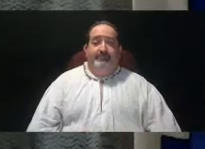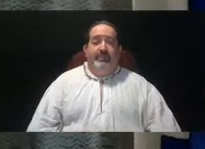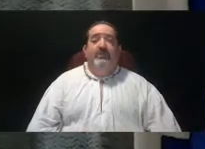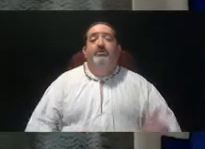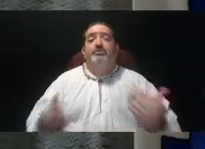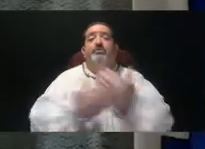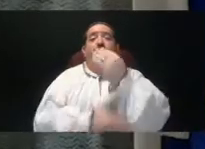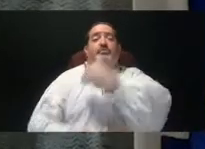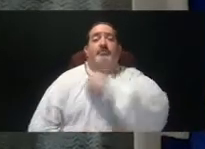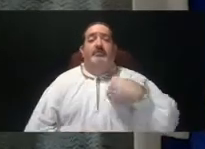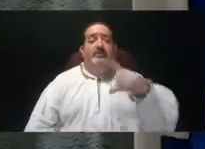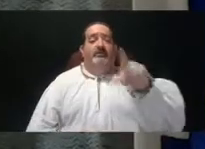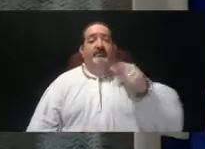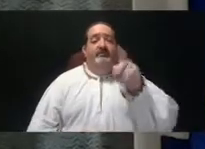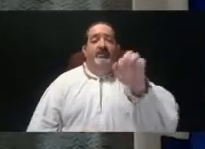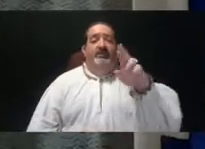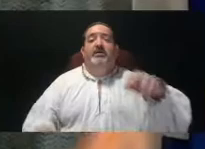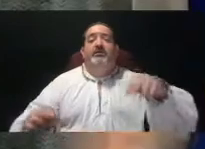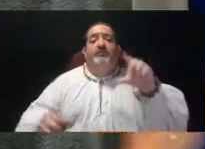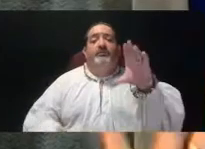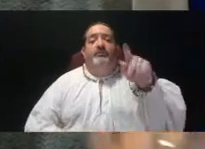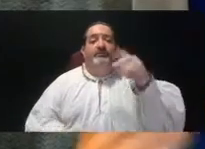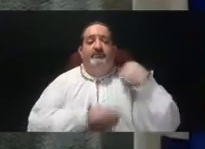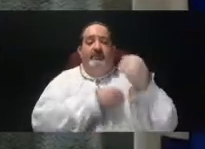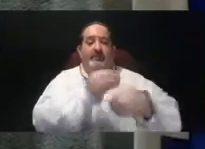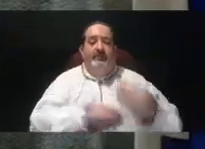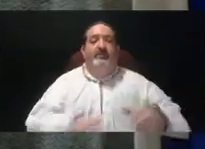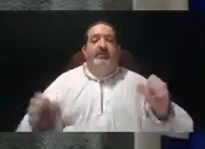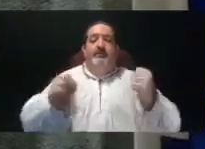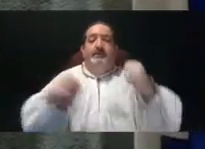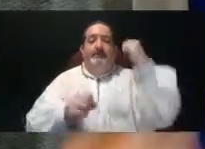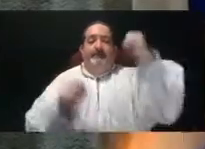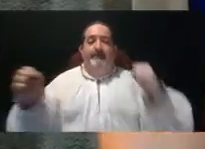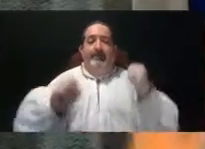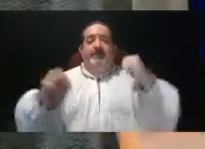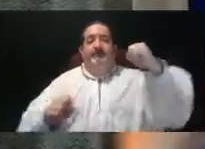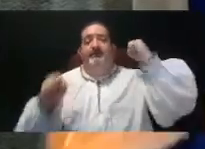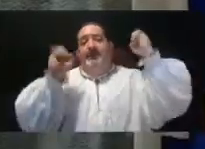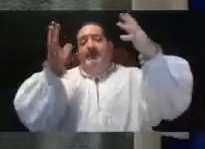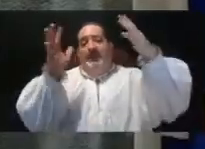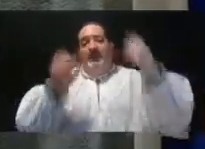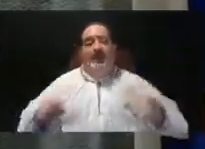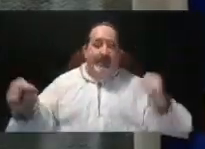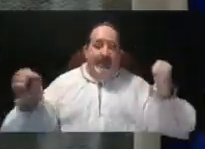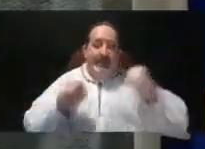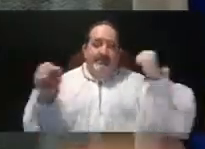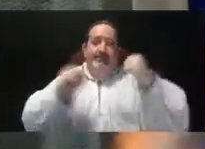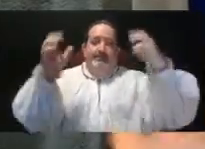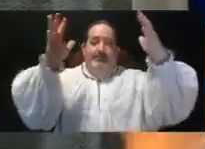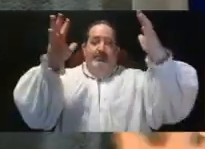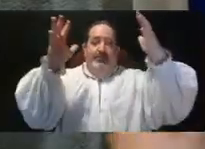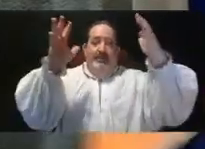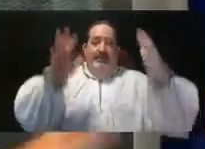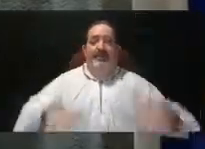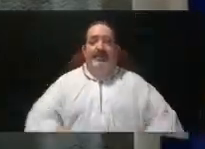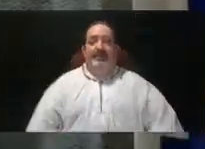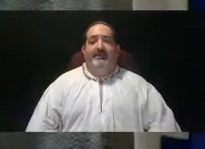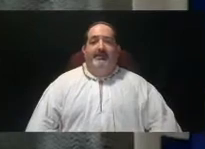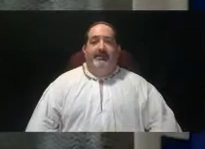For the newest Legionnaire of Courtesy, hip hip, hip hip, hip hip.